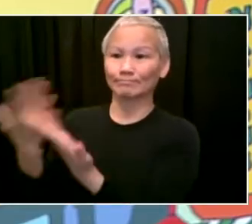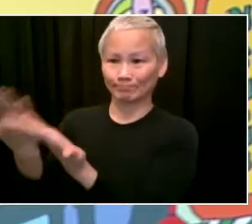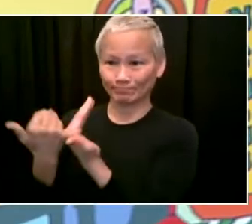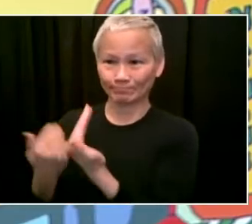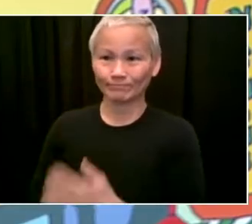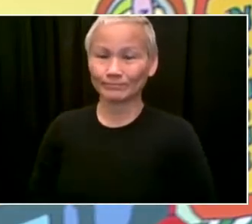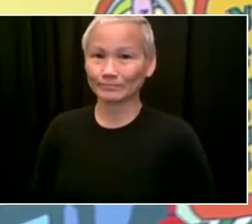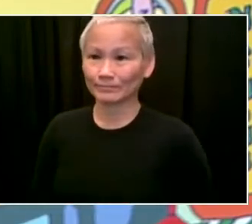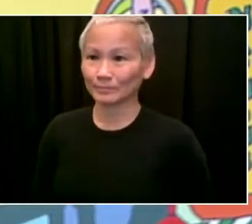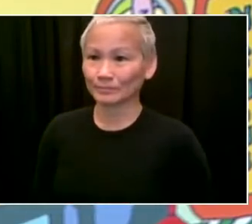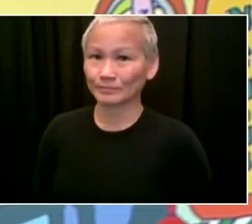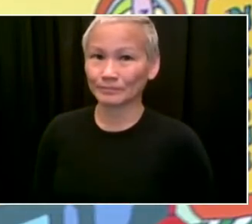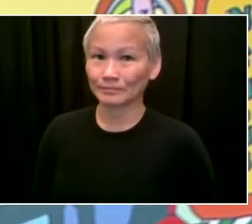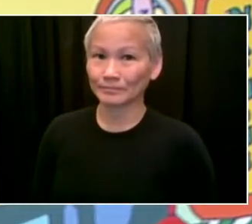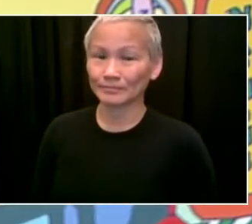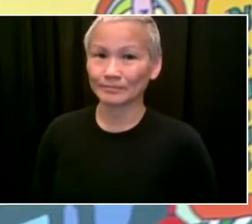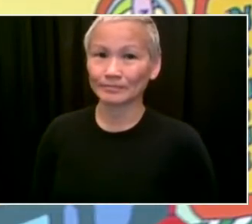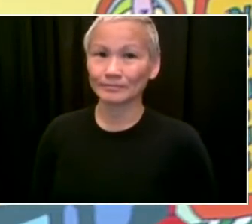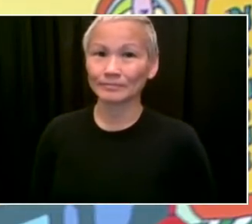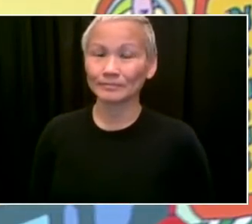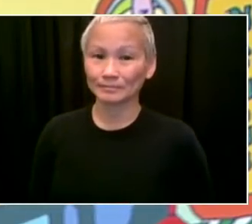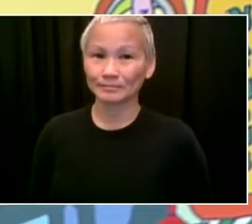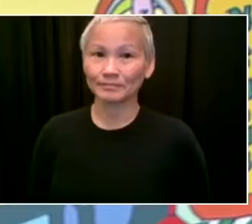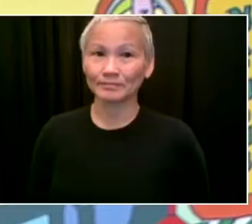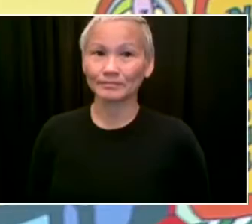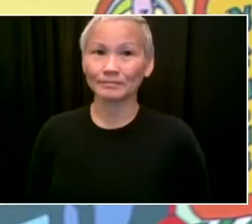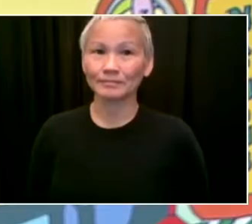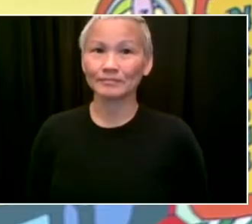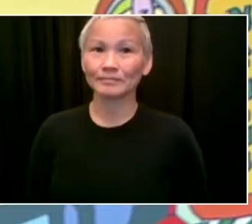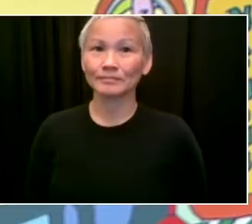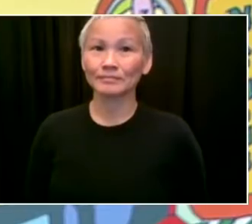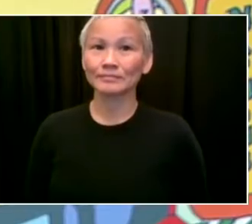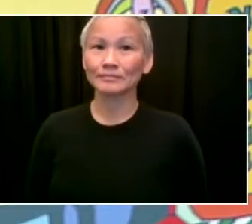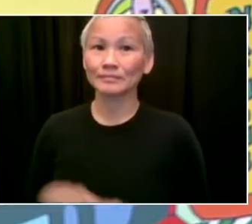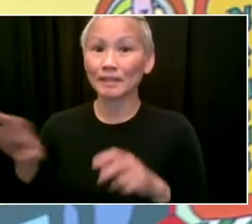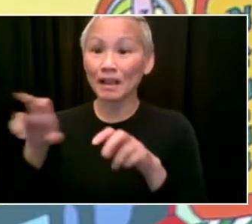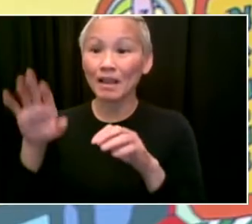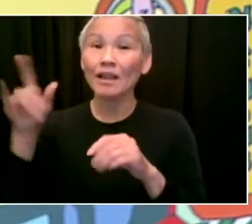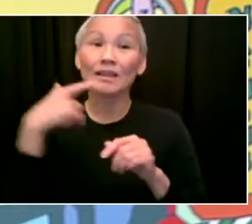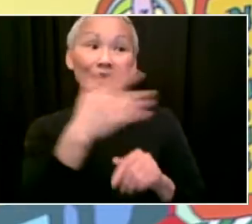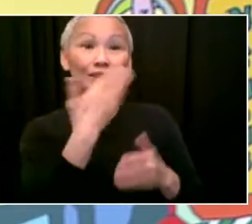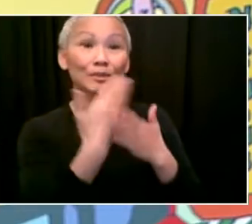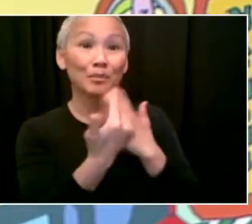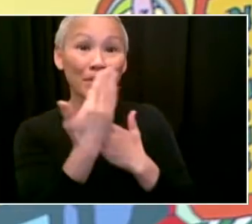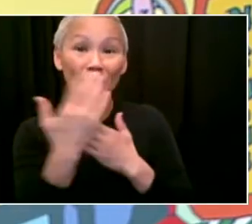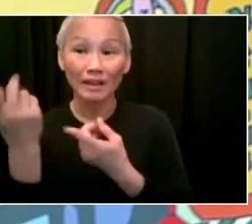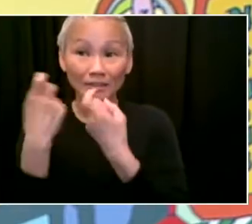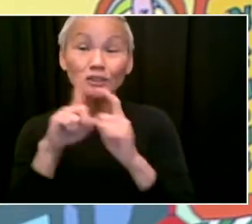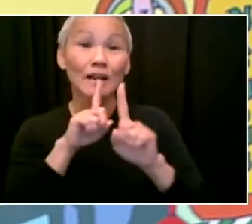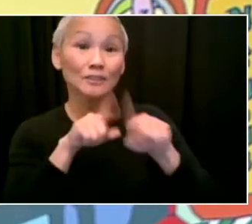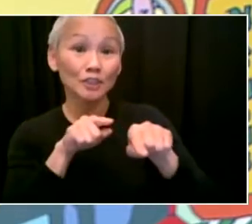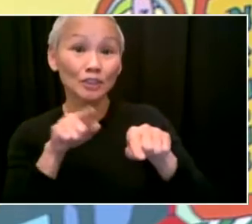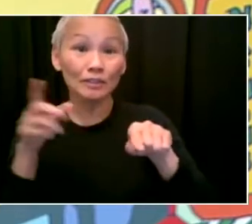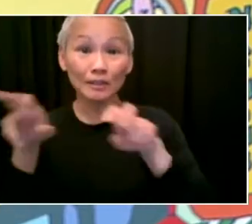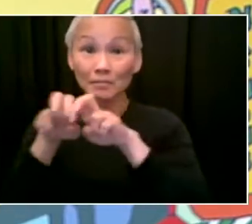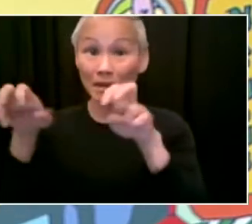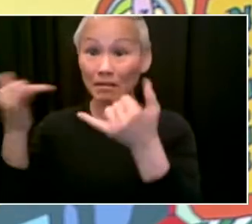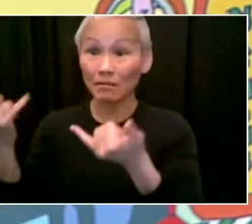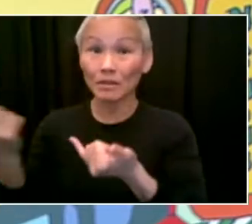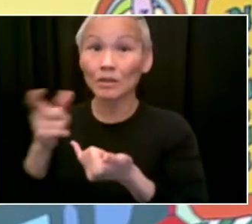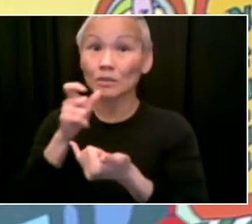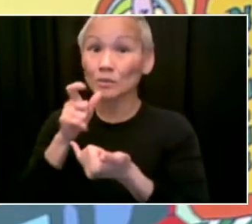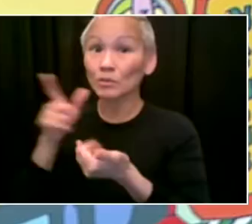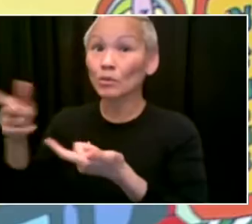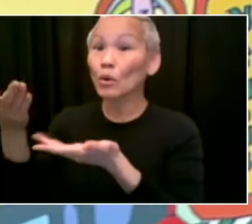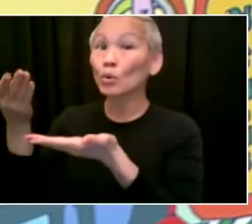journalist. Good morning. We will now begin our Q&A. As a reminder, we are joined by incoming Chief Procurement